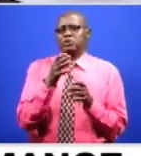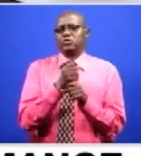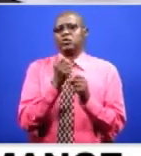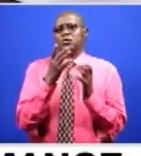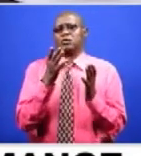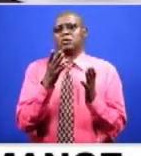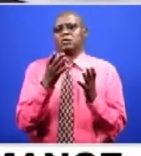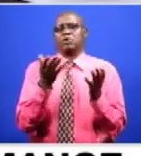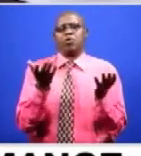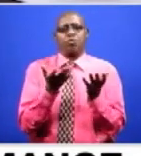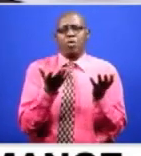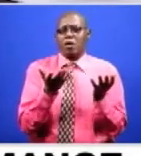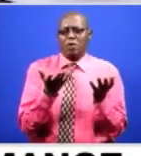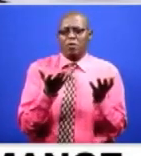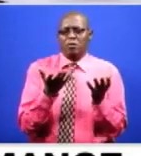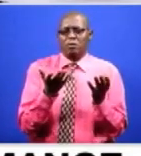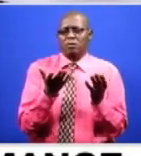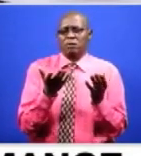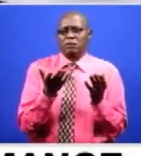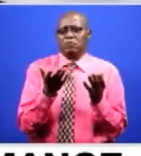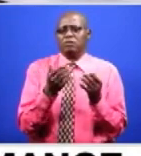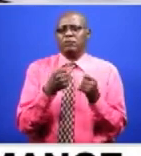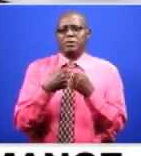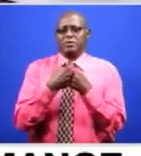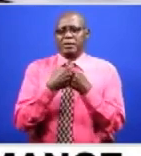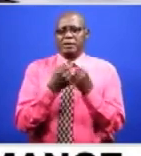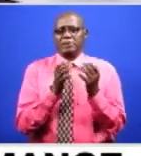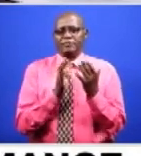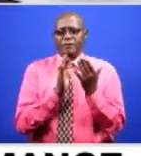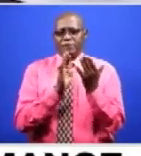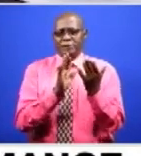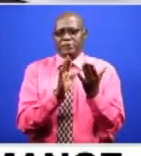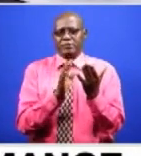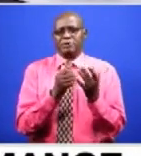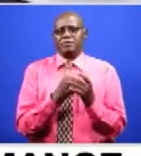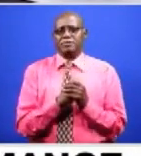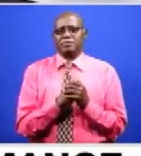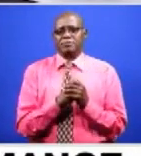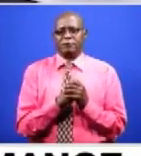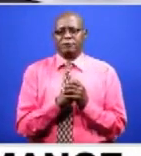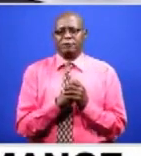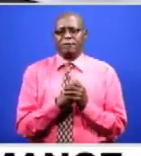where are they in terms of the challenges they've faced post-COVID, and what are some